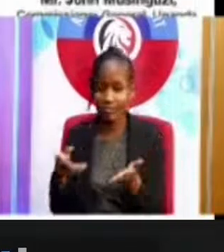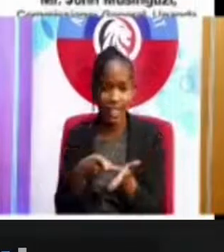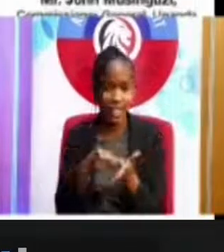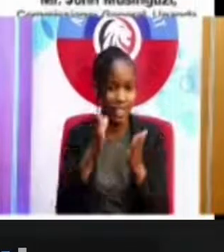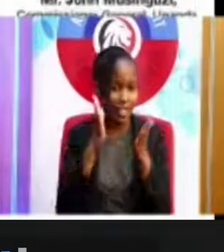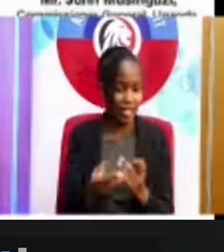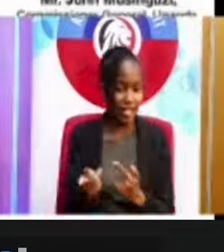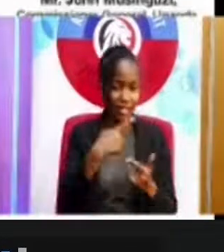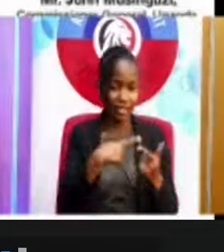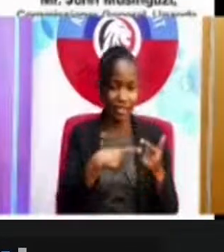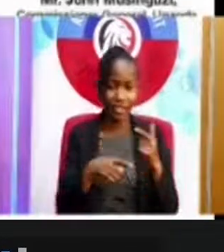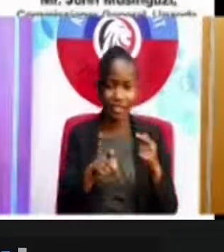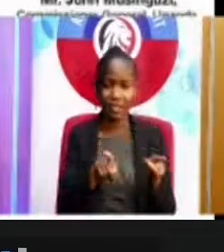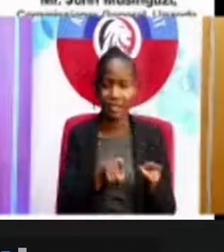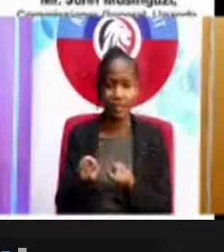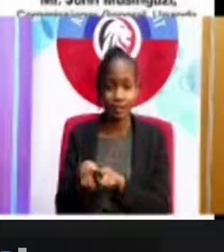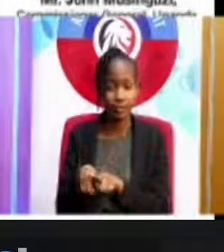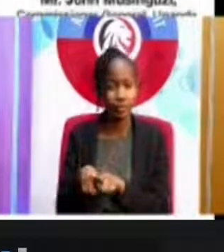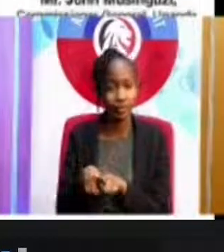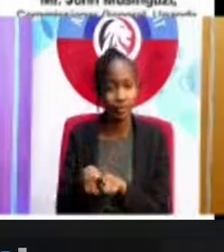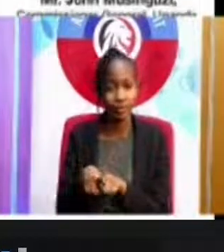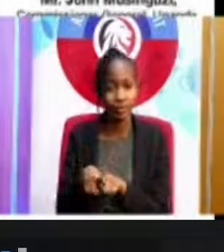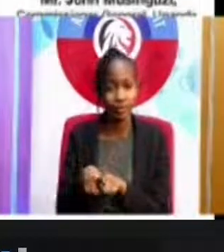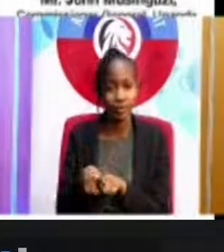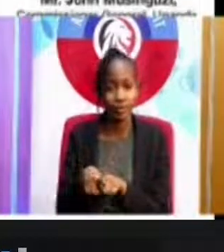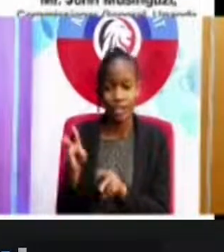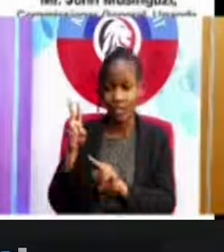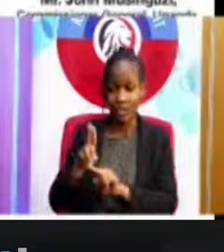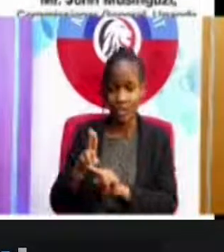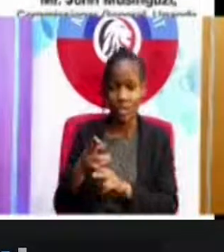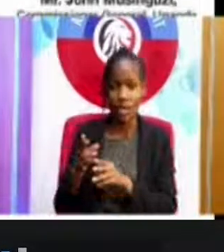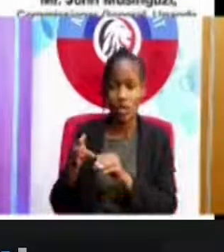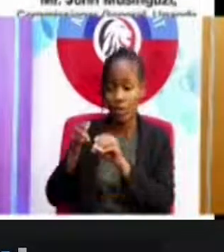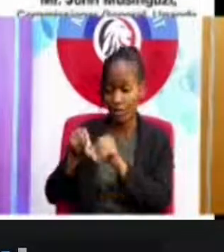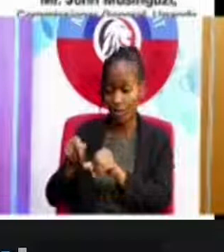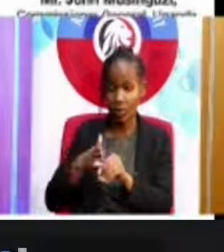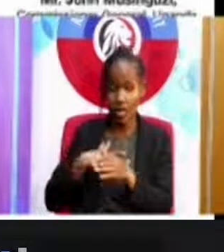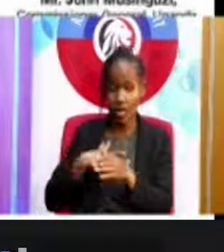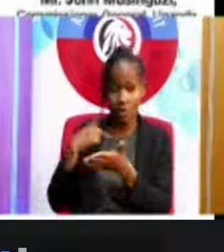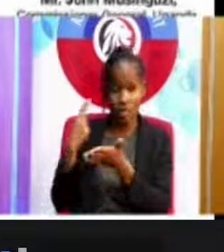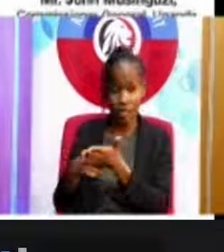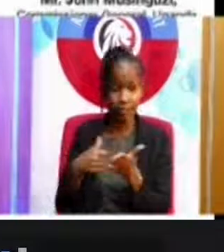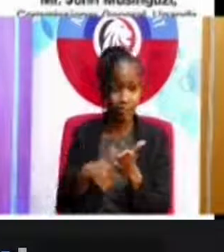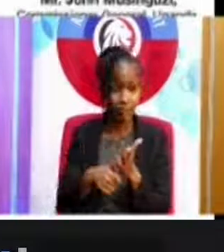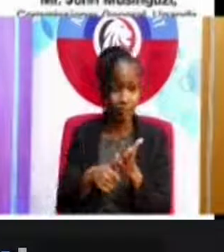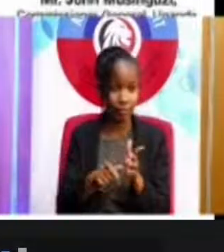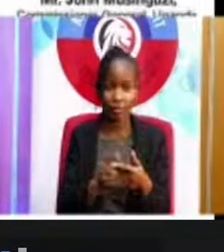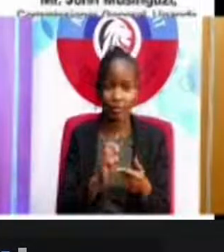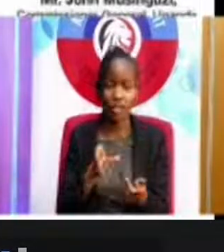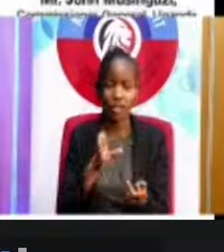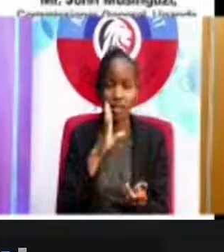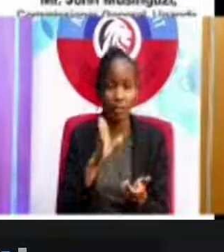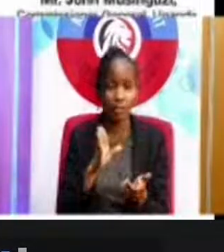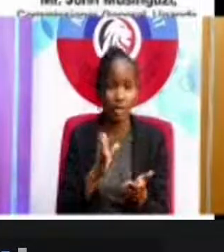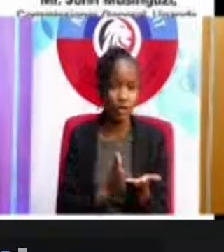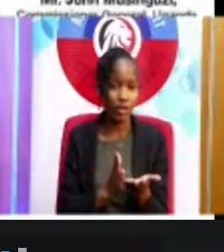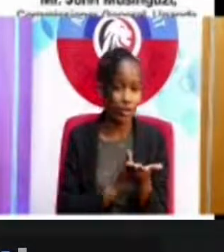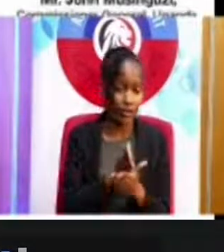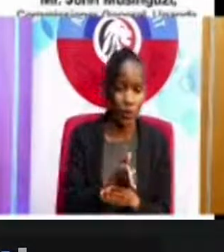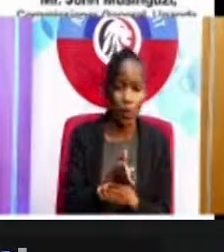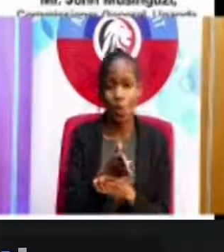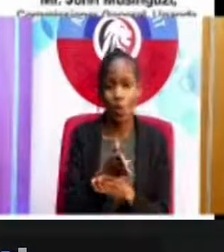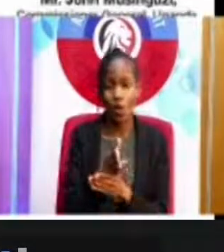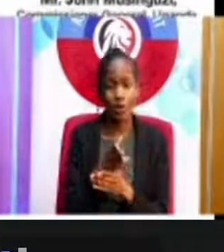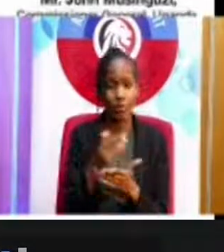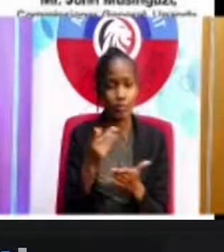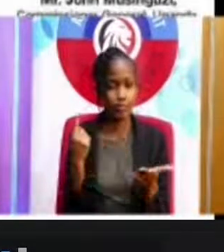amicably settle our tax disputes. And that has brought voluntary disclosure, where our tax assessment and